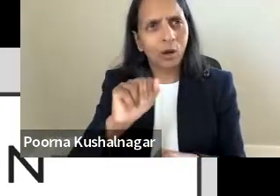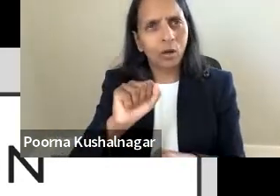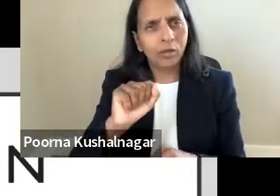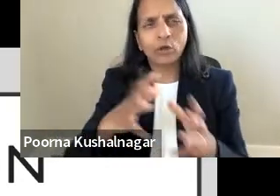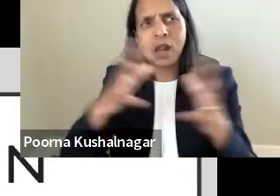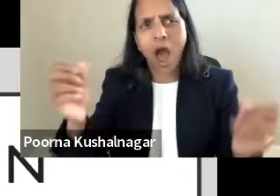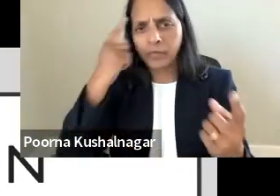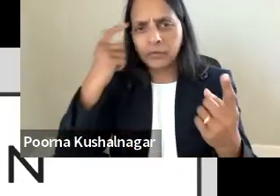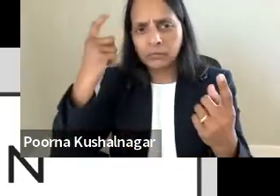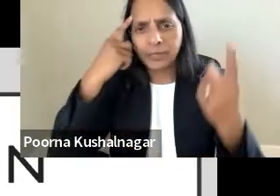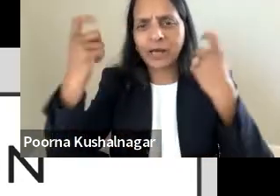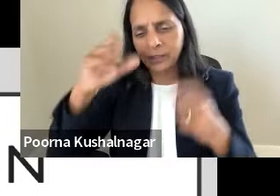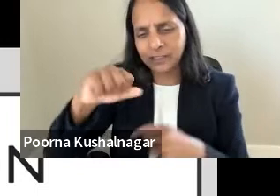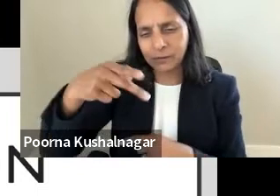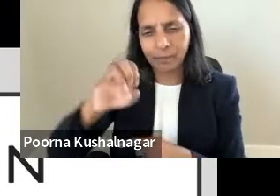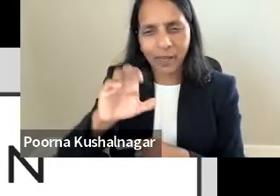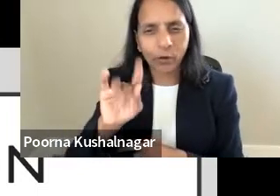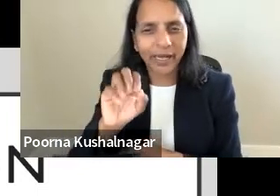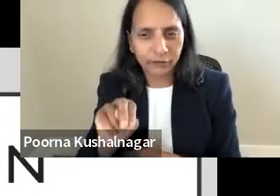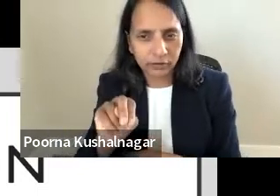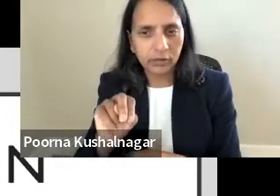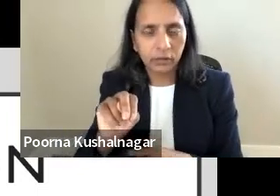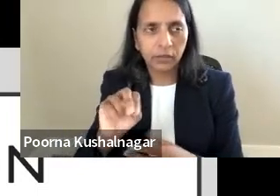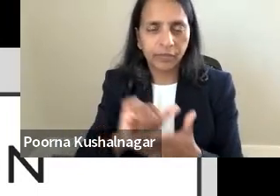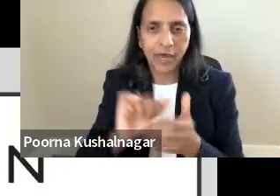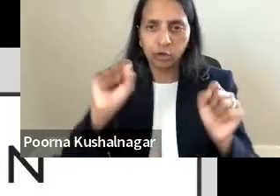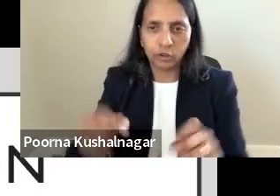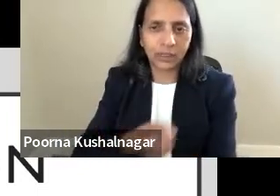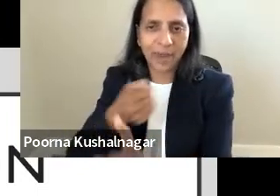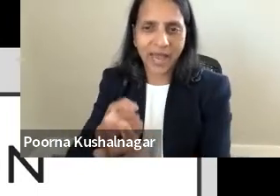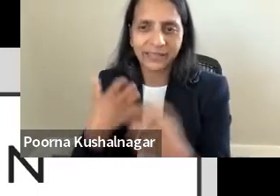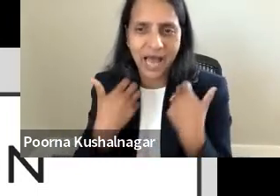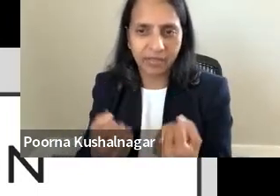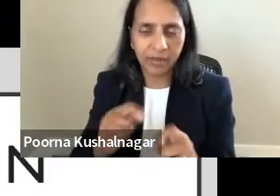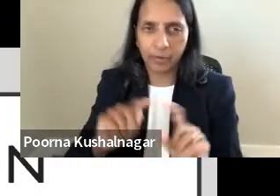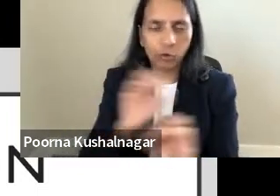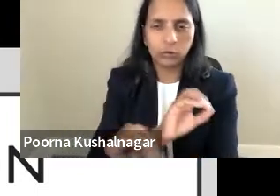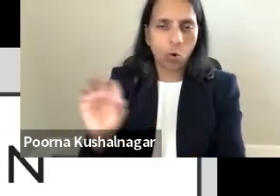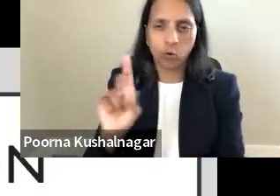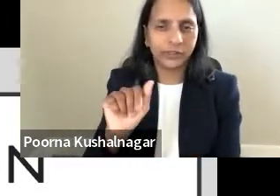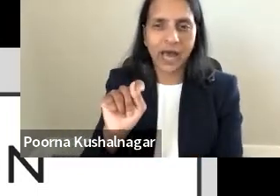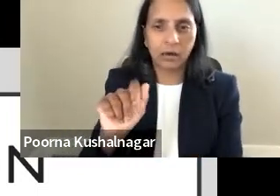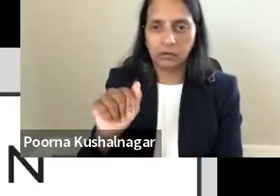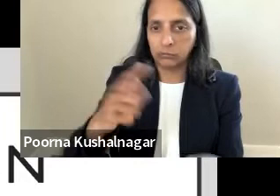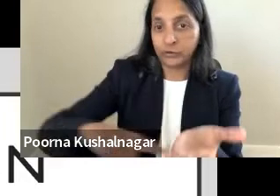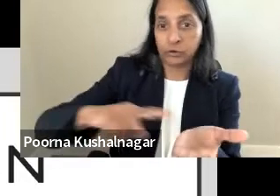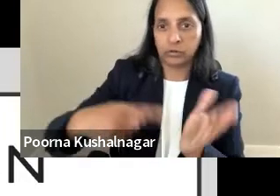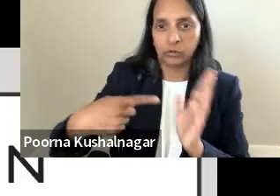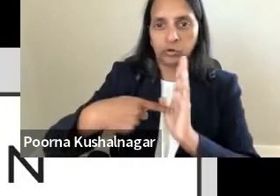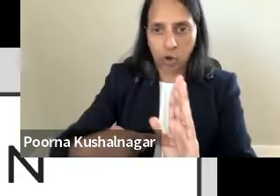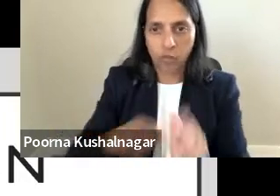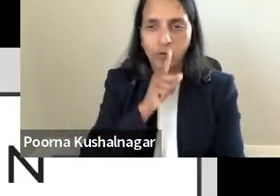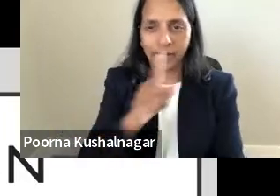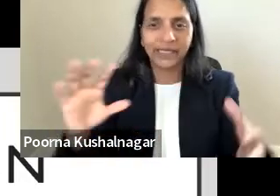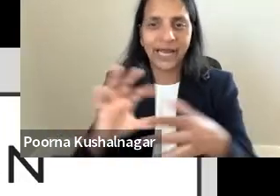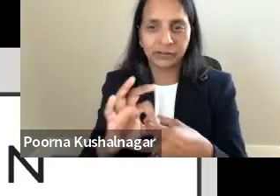and psychiatric disorders. But there was a lot of speculation that it could impact the health,